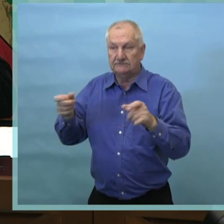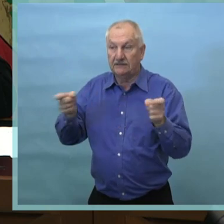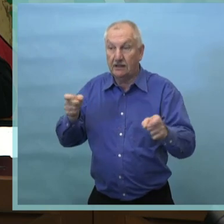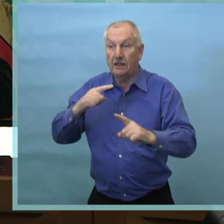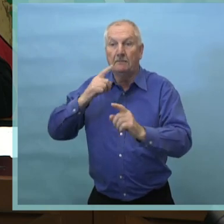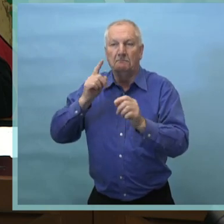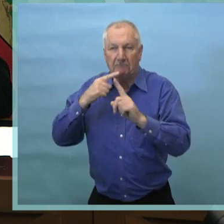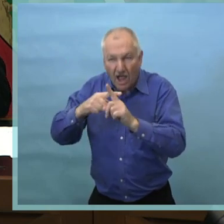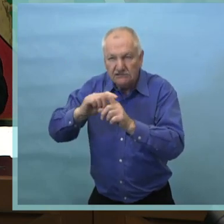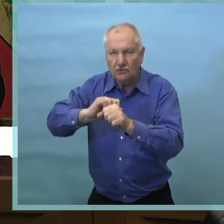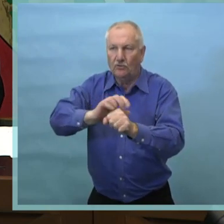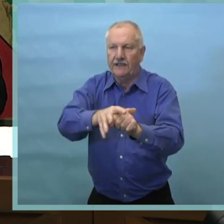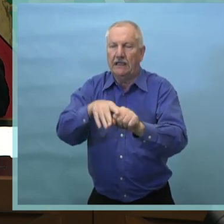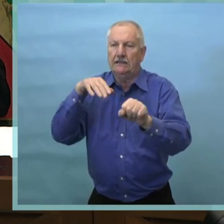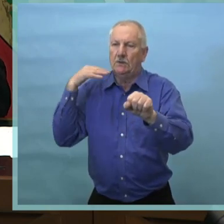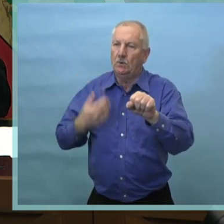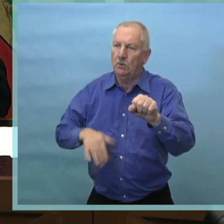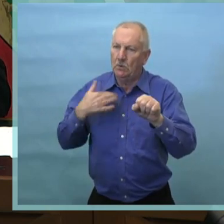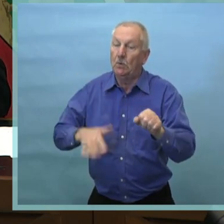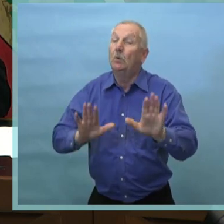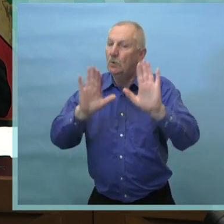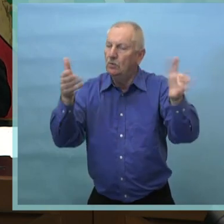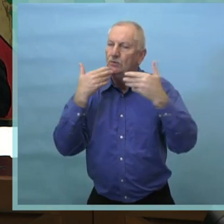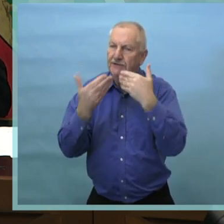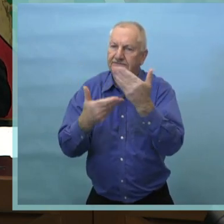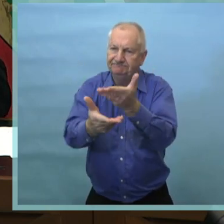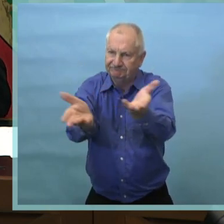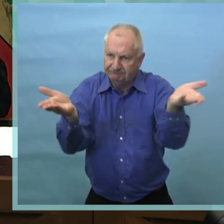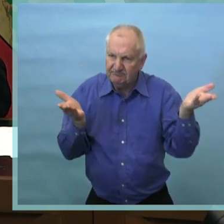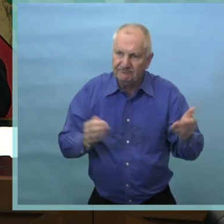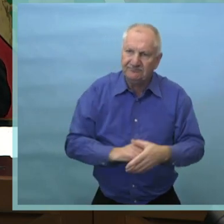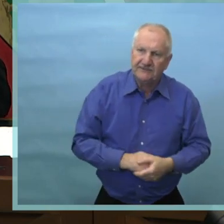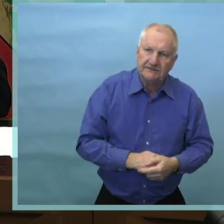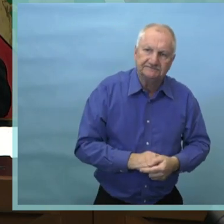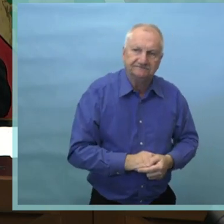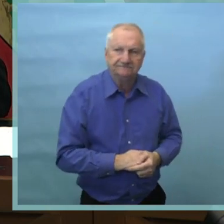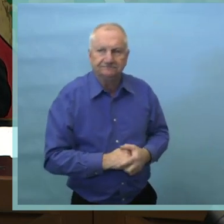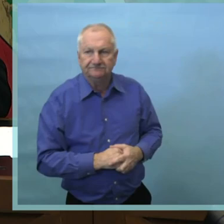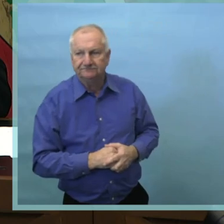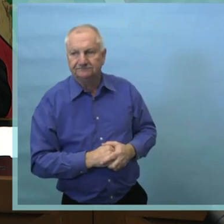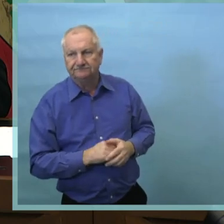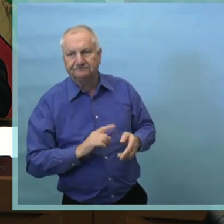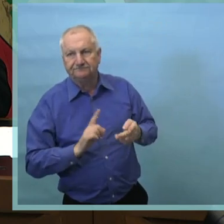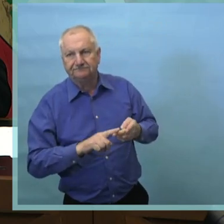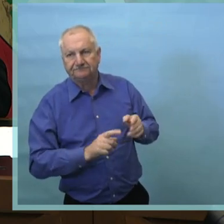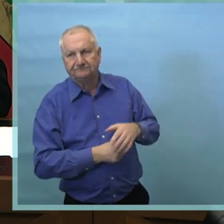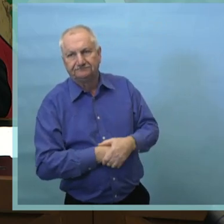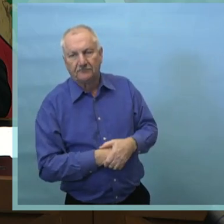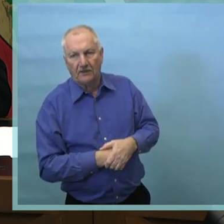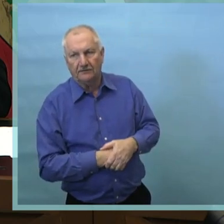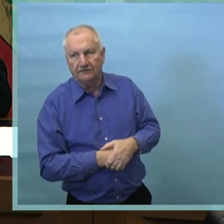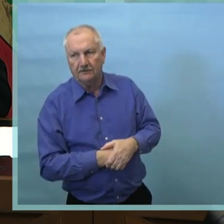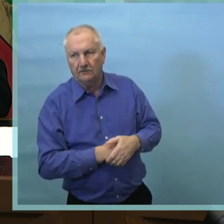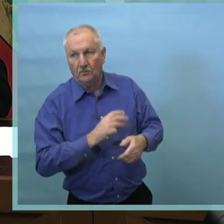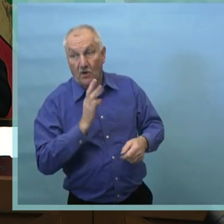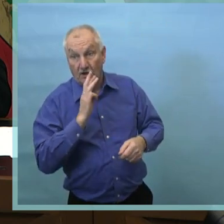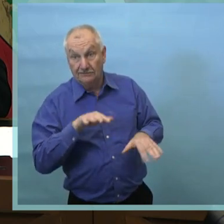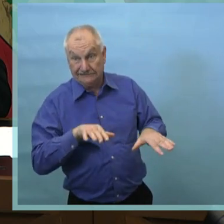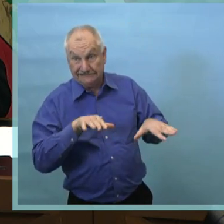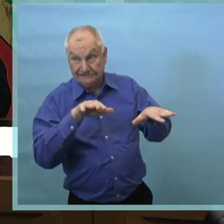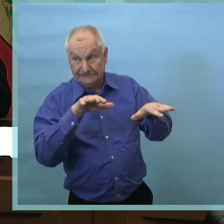As a follow-up, do you think there will be or is there any impact on transport traffic on Highway